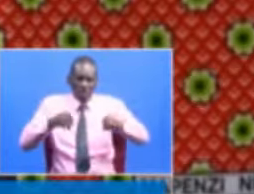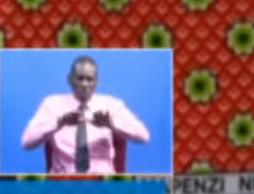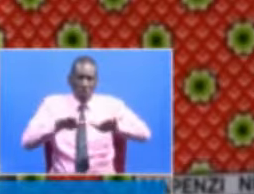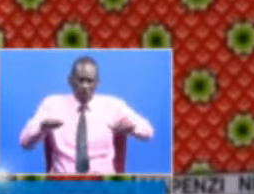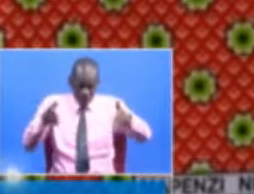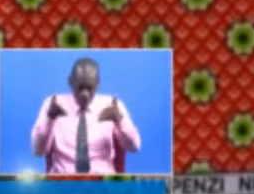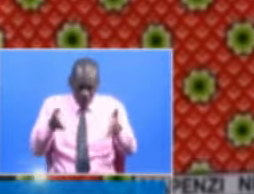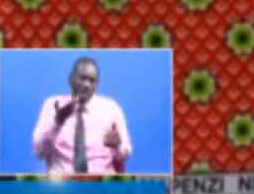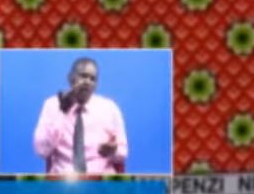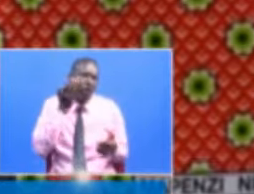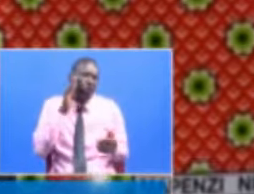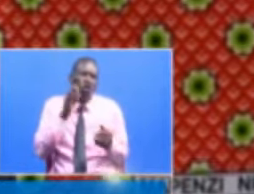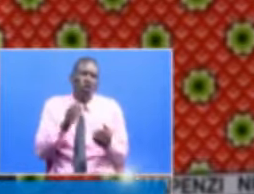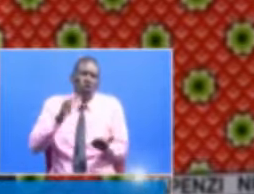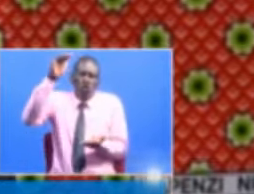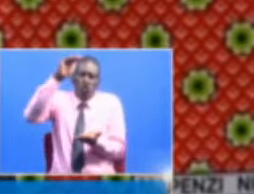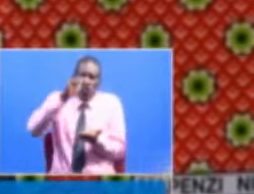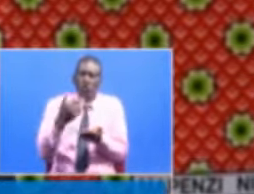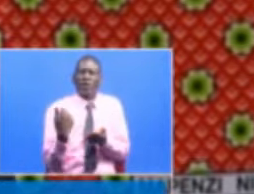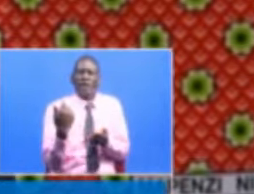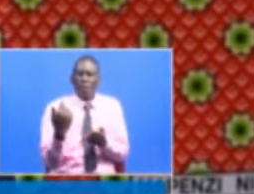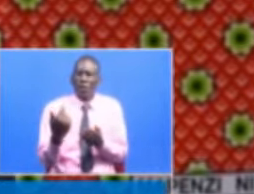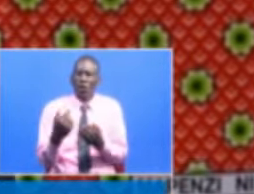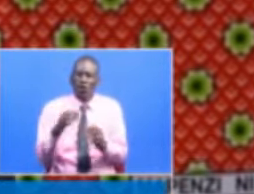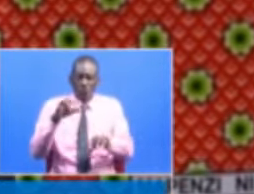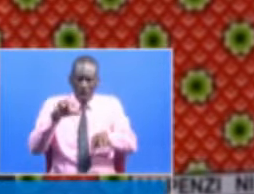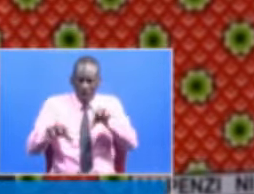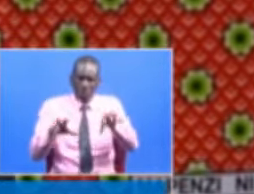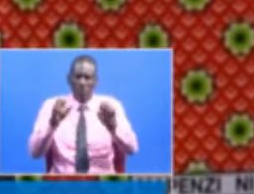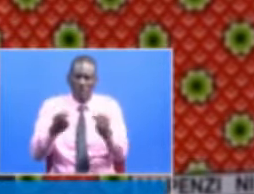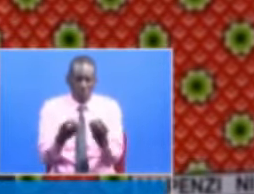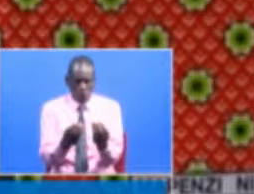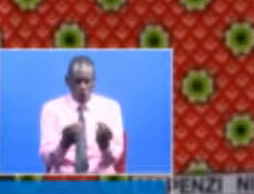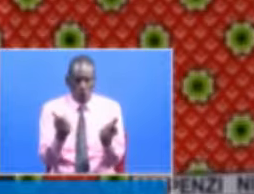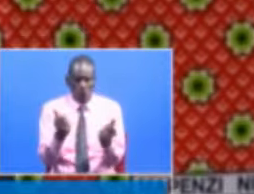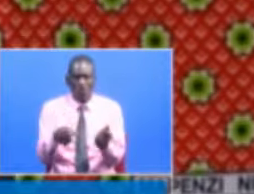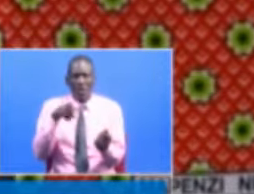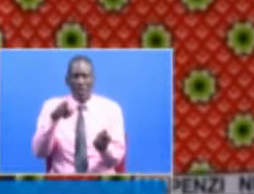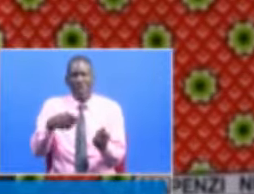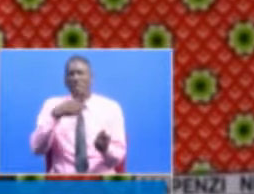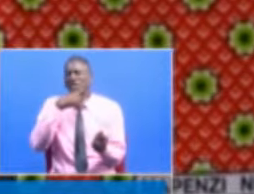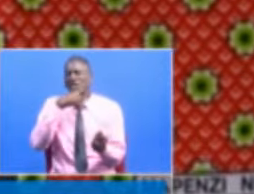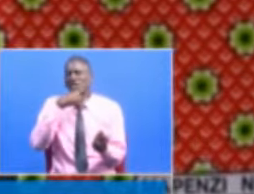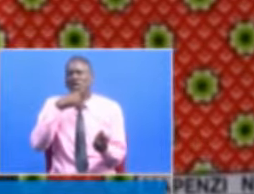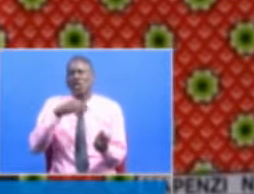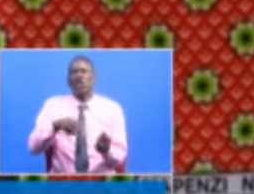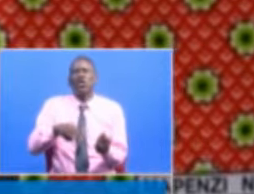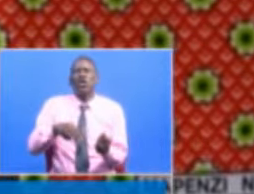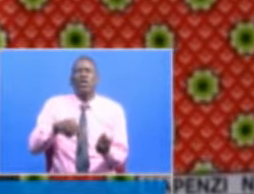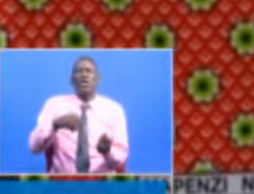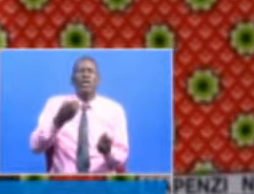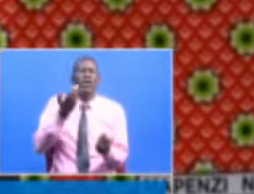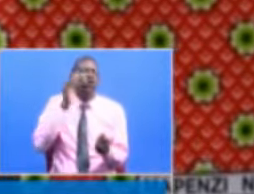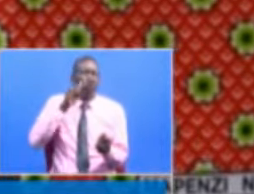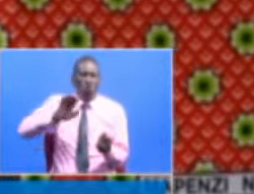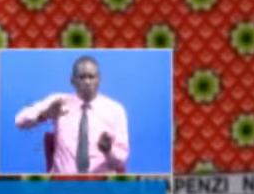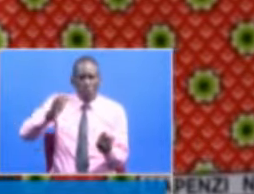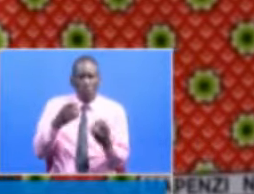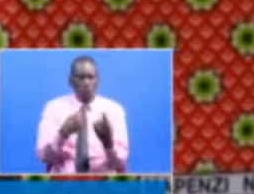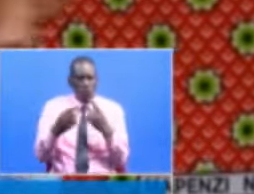whether reducing the number of livestock could be a solution for this arid north. Now, I'd like to talk a little bit